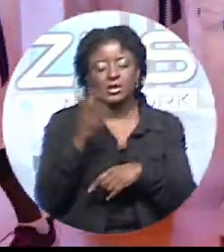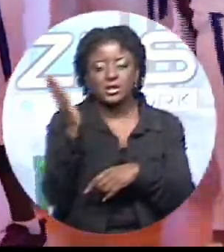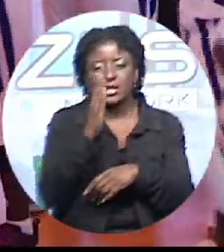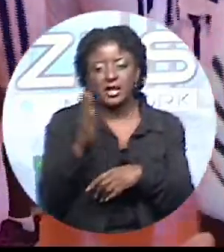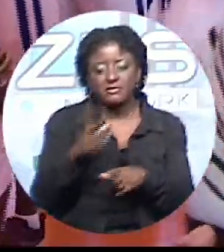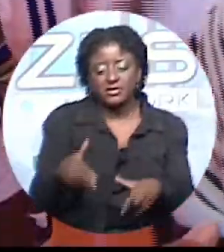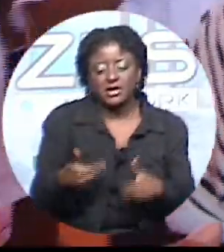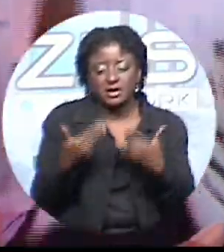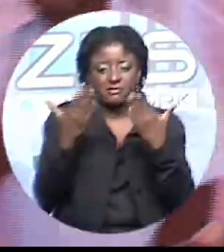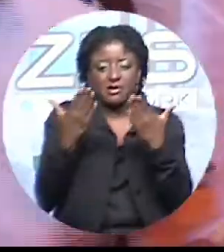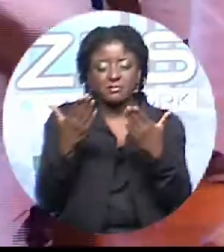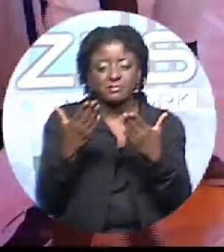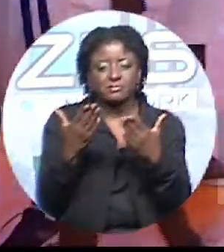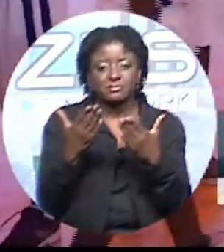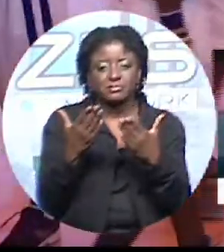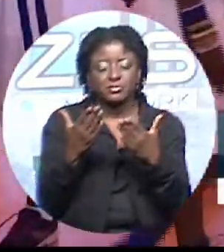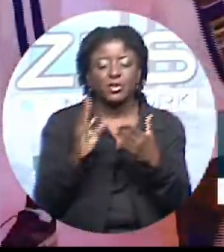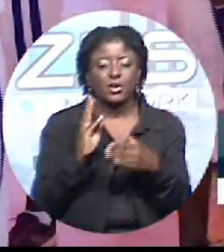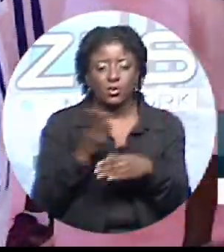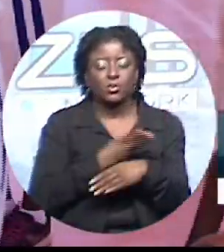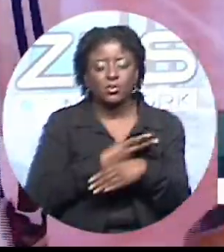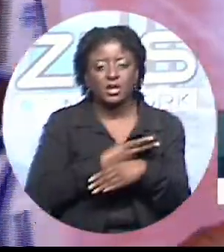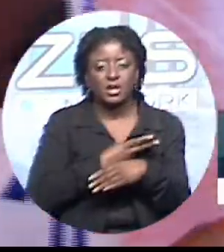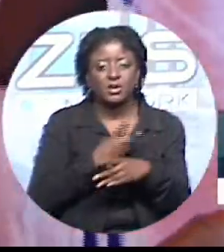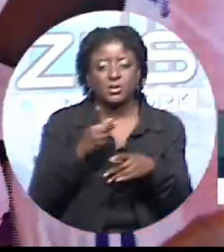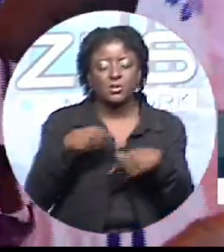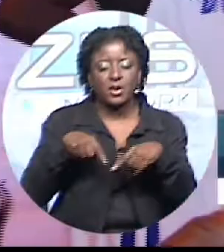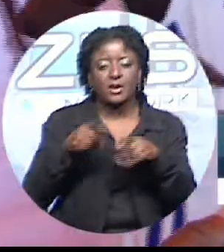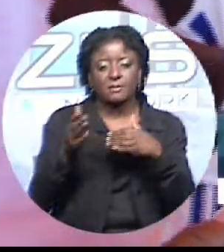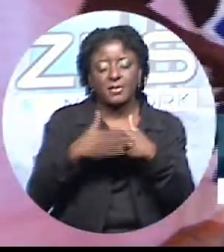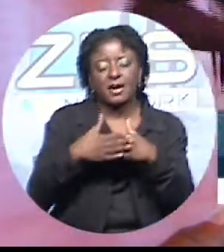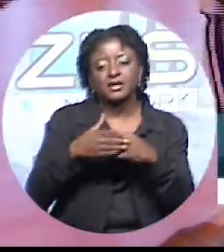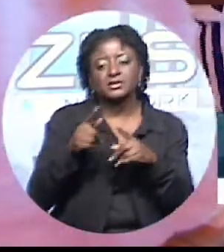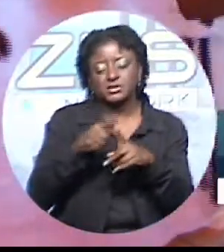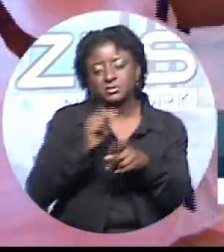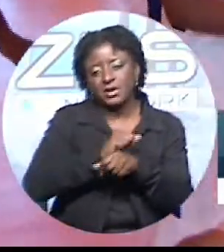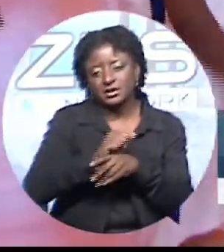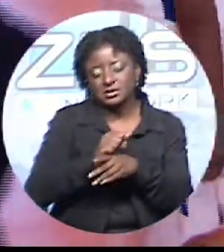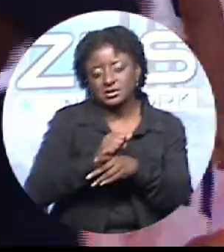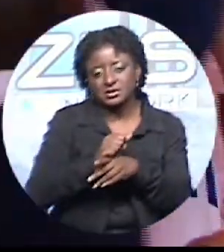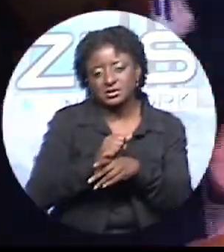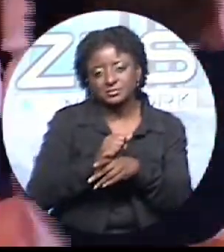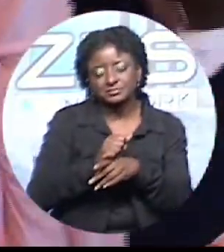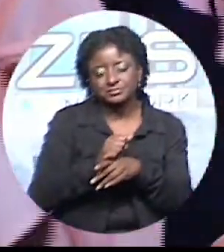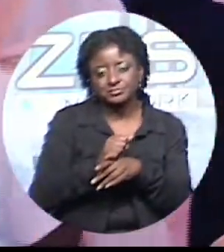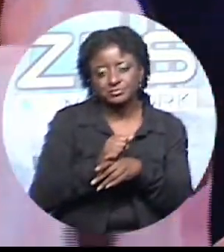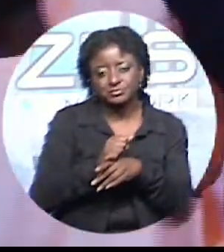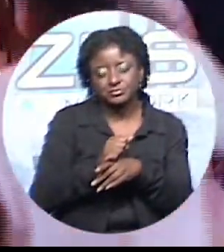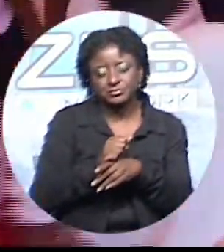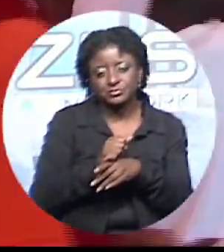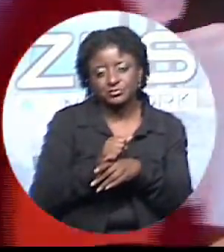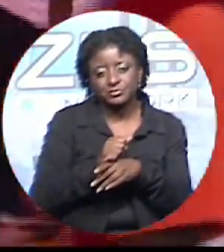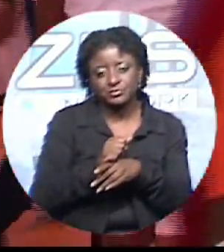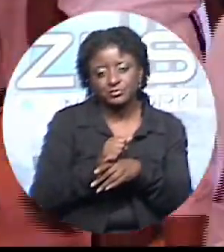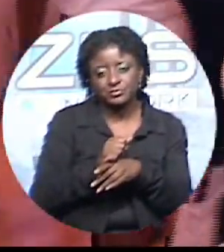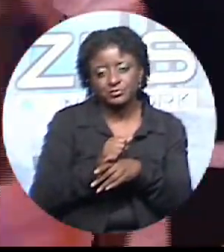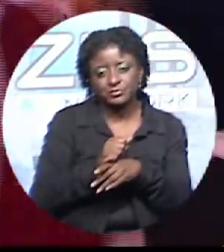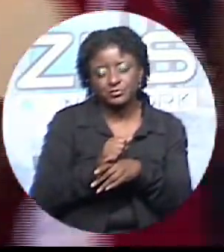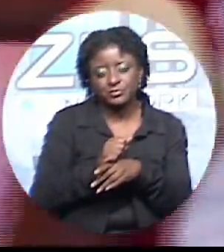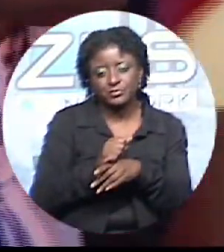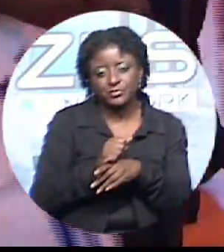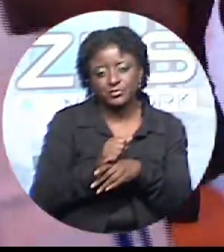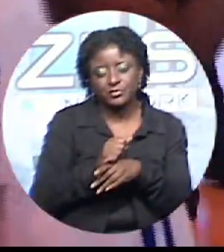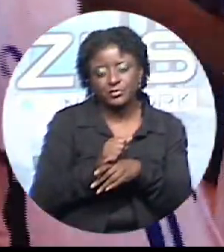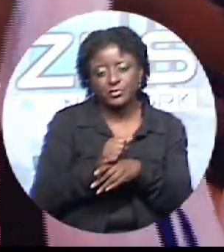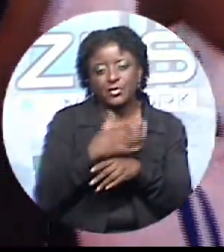up. We went back to the drawing board and realized that we got beat on the press. So we dropped it into a 2-3 zone, and they found out that it